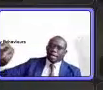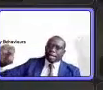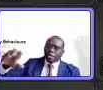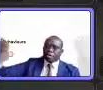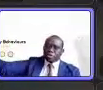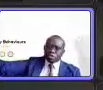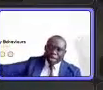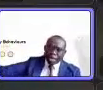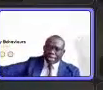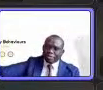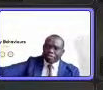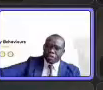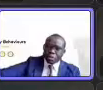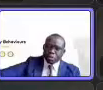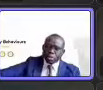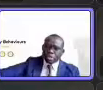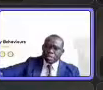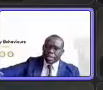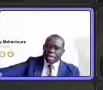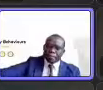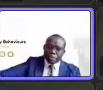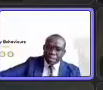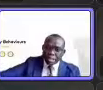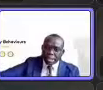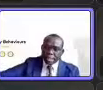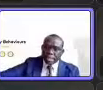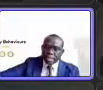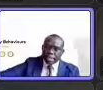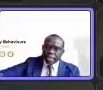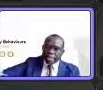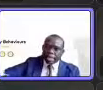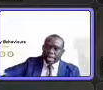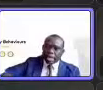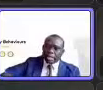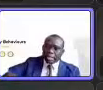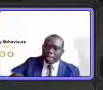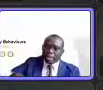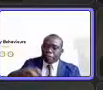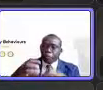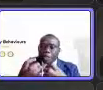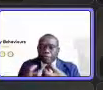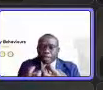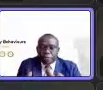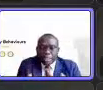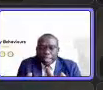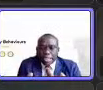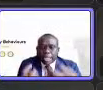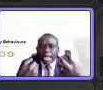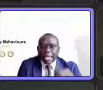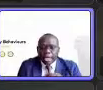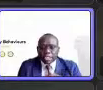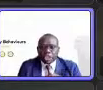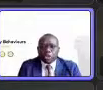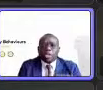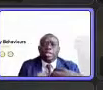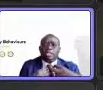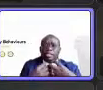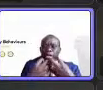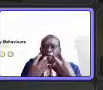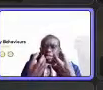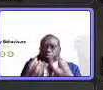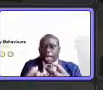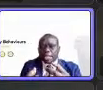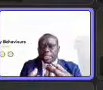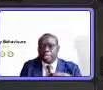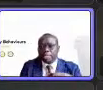and Dubai, they have a very good airport city. If we have sufficient liberalization